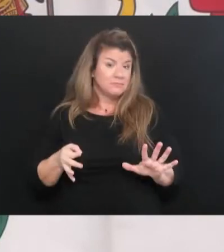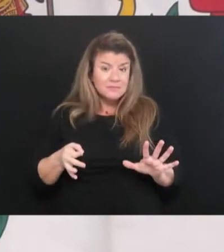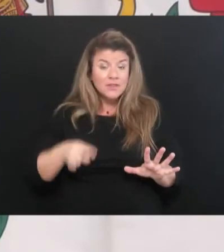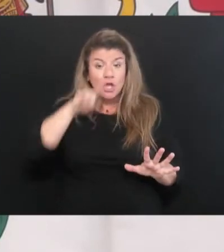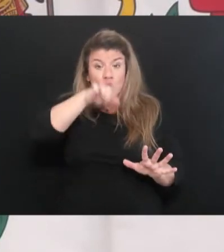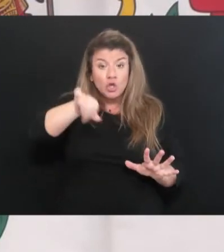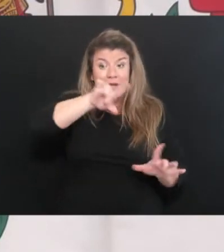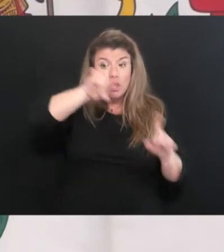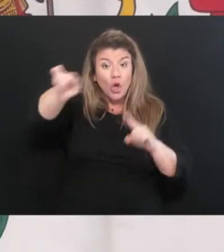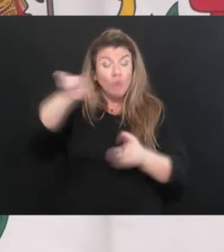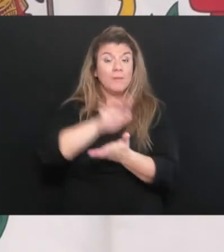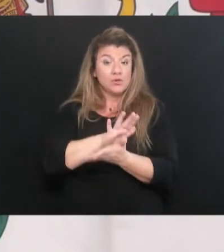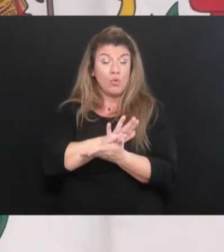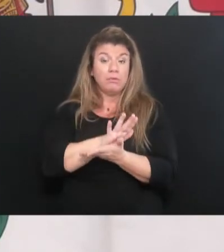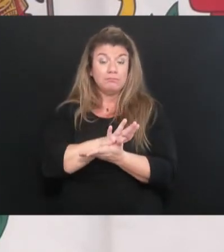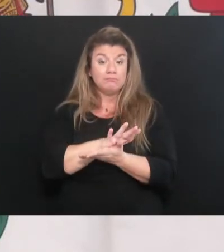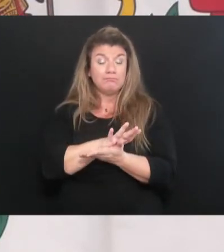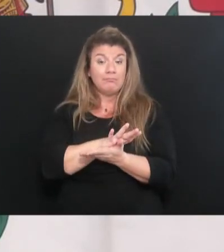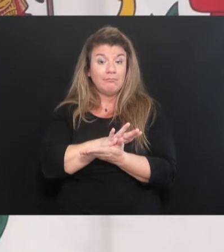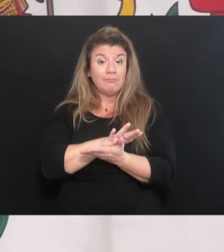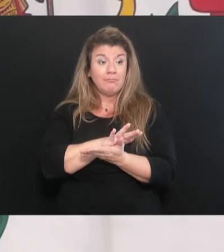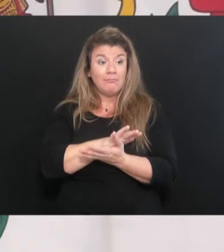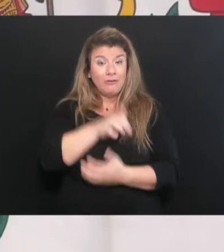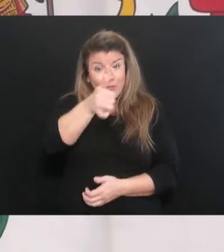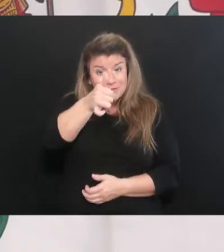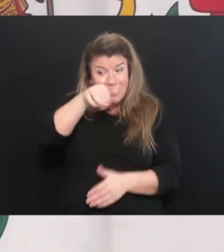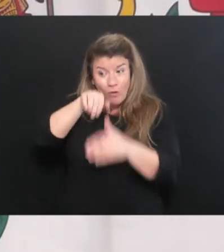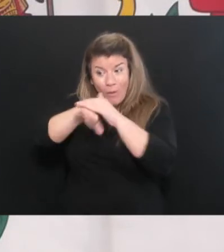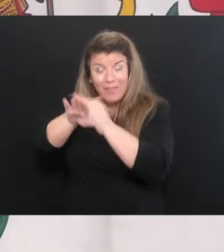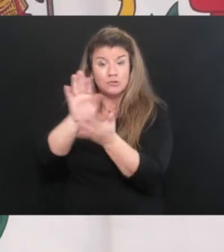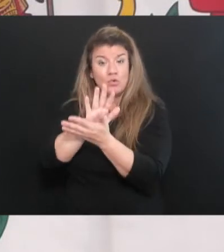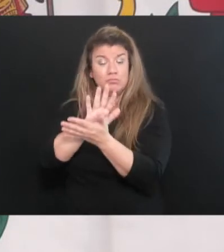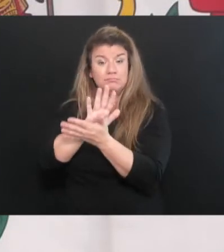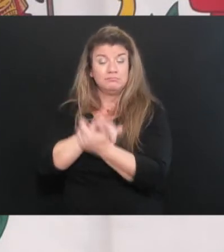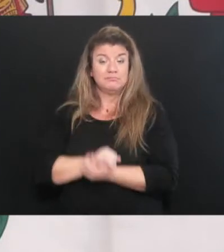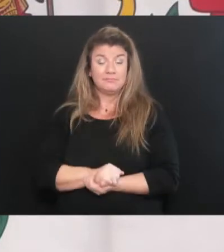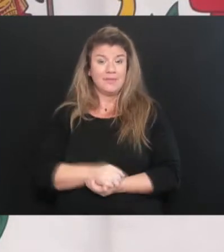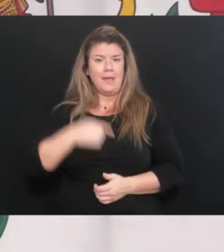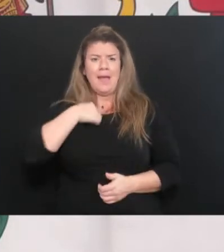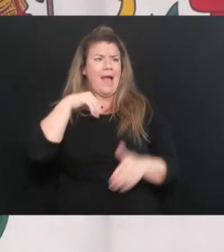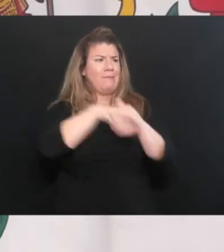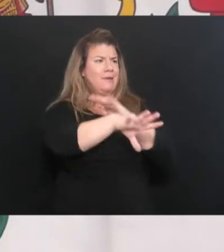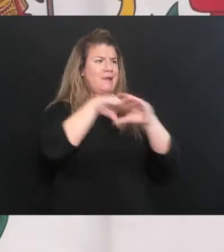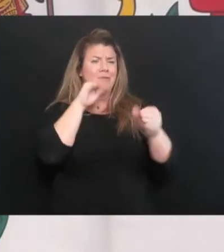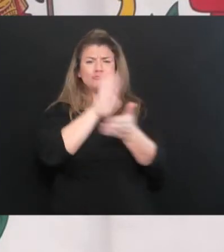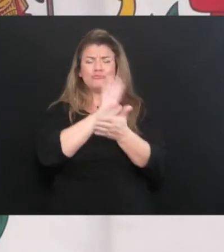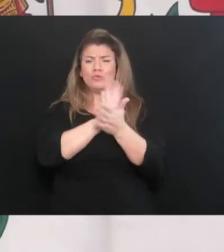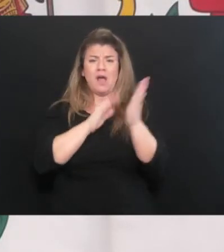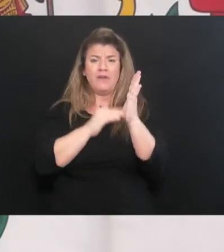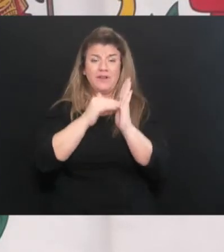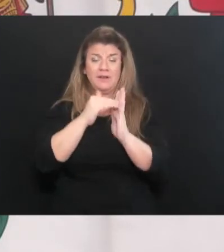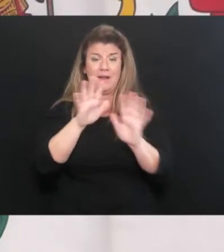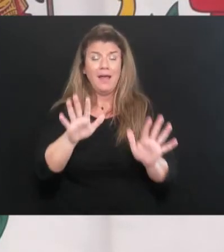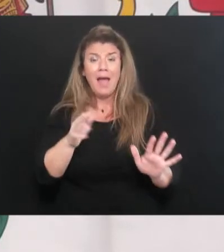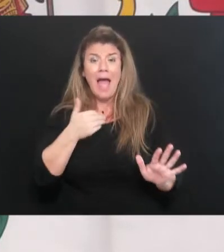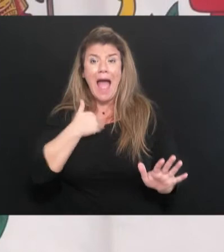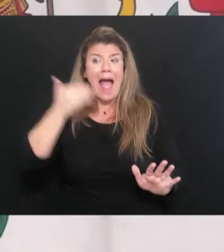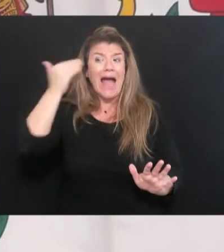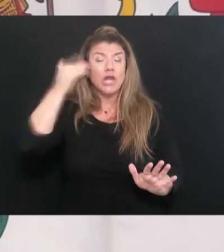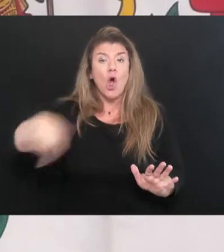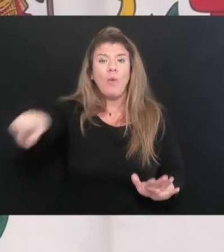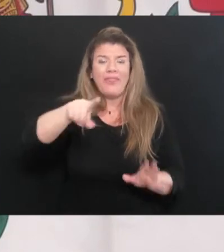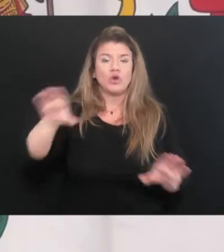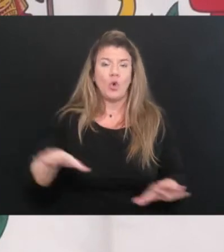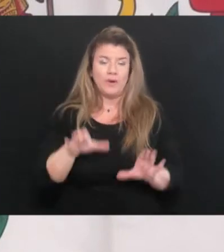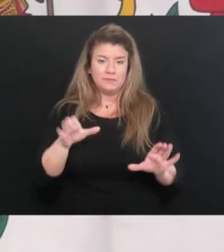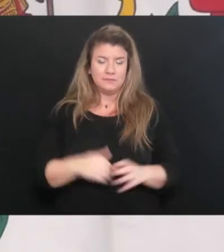school. You need to go to a school. You see, I'm in and out of the schools all the time, and I know what they're doing.